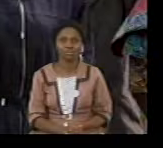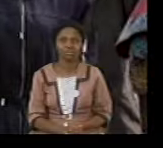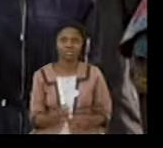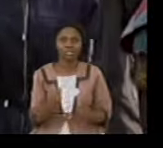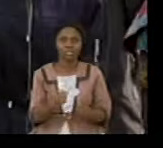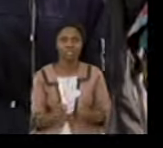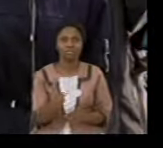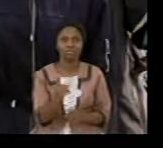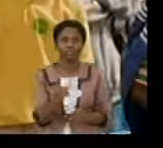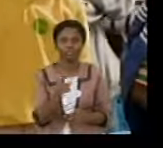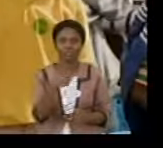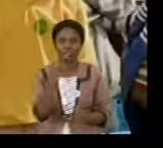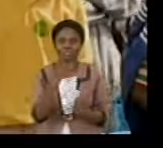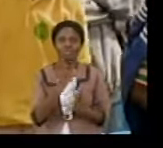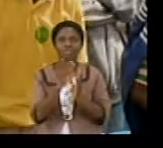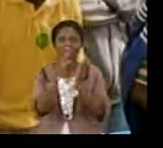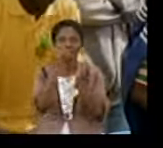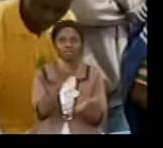said another.